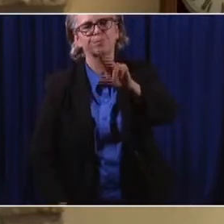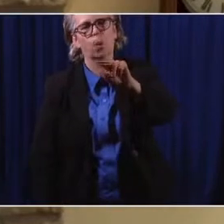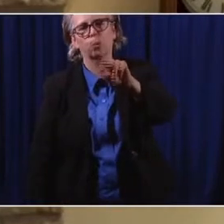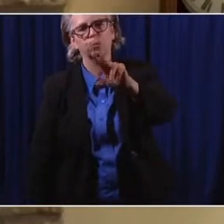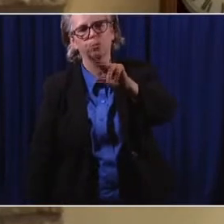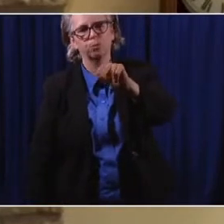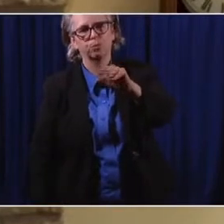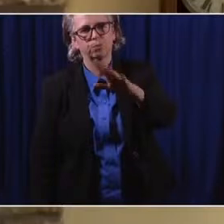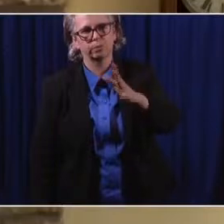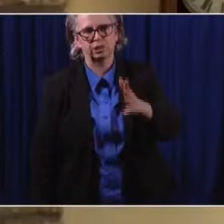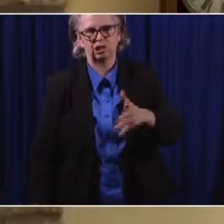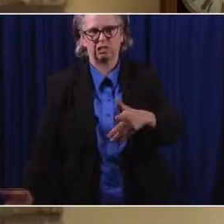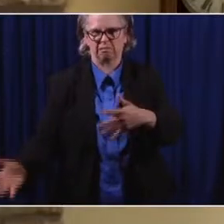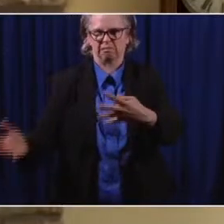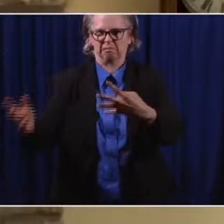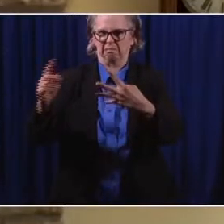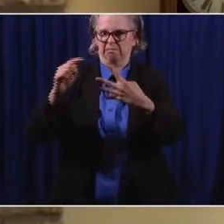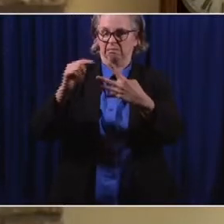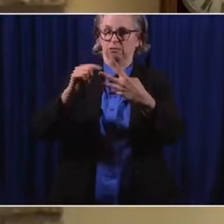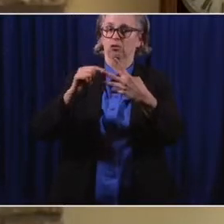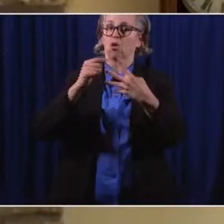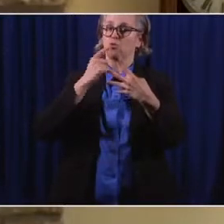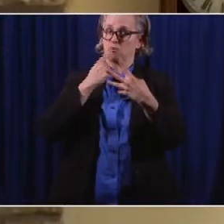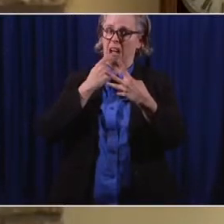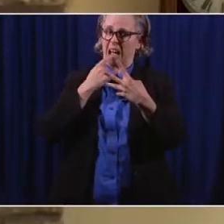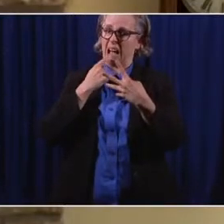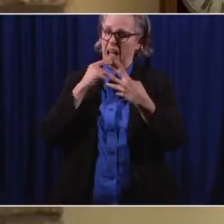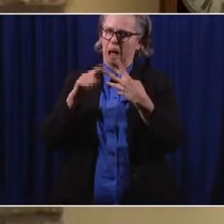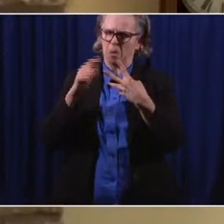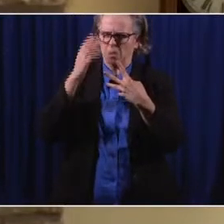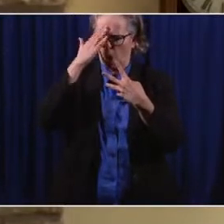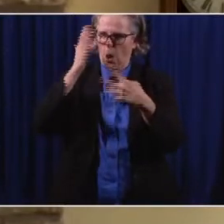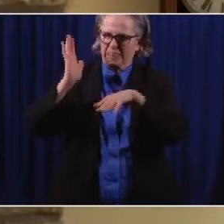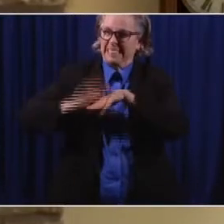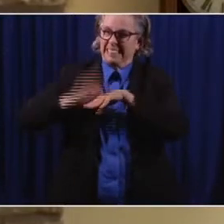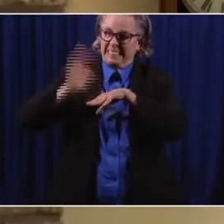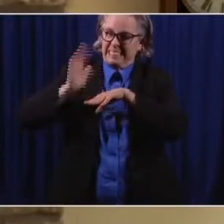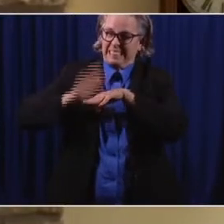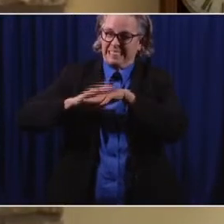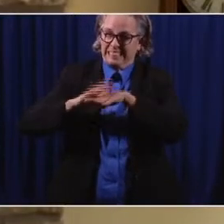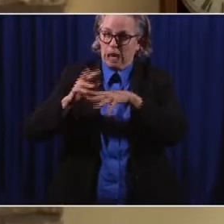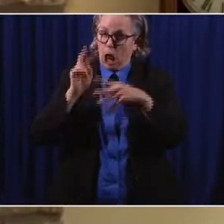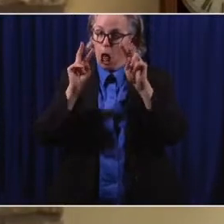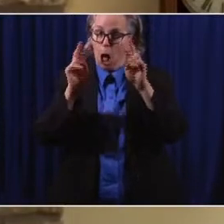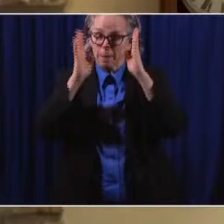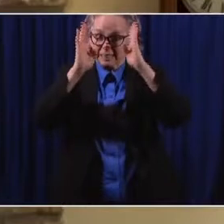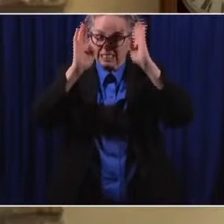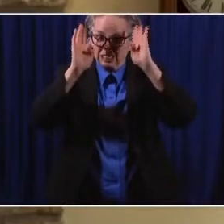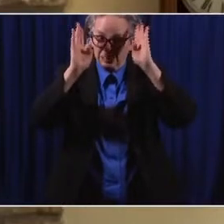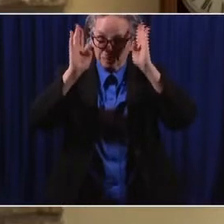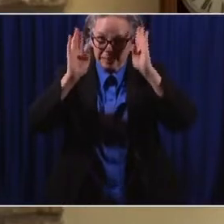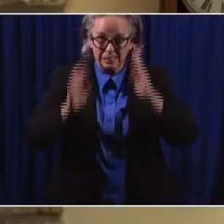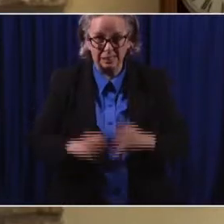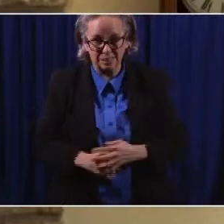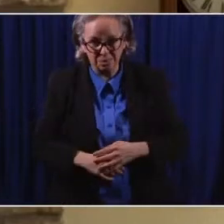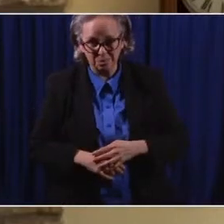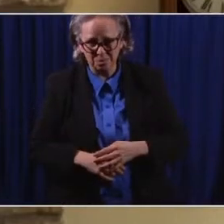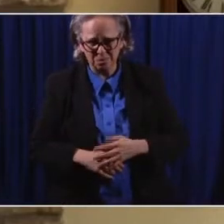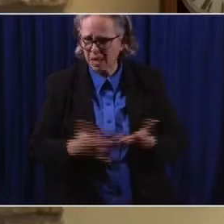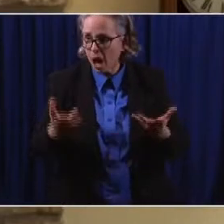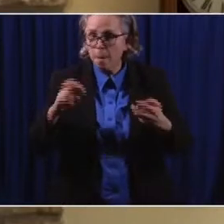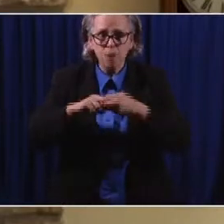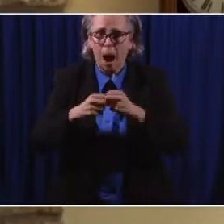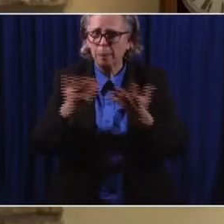Again, red is the indicator that people should say, okay, look, we got a problem here. What's going on? And let's look